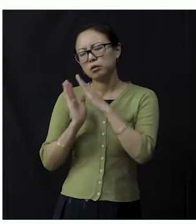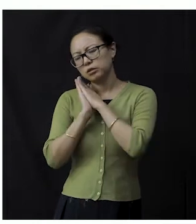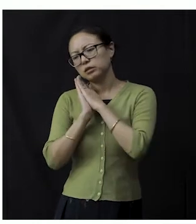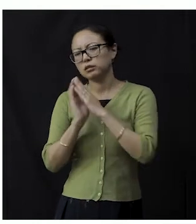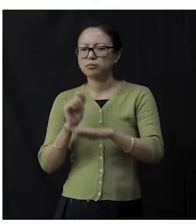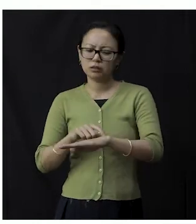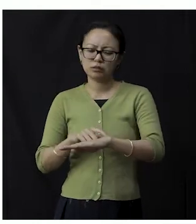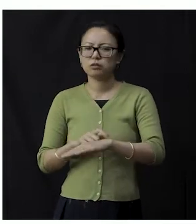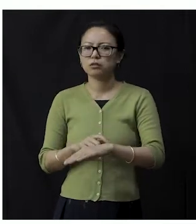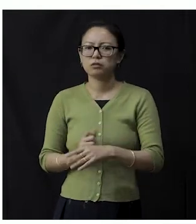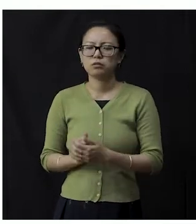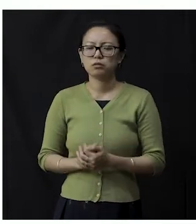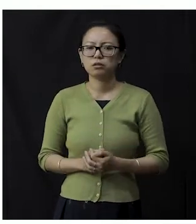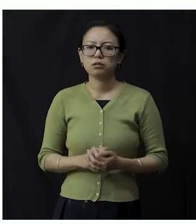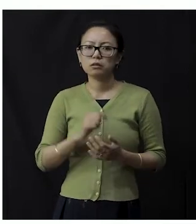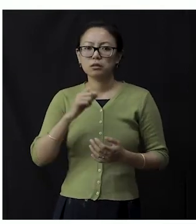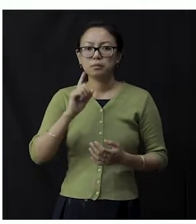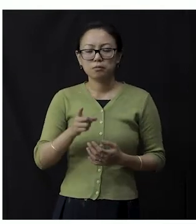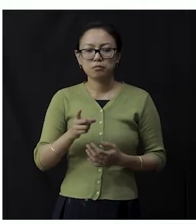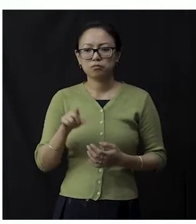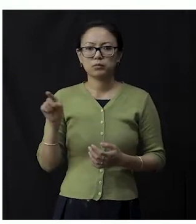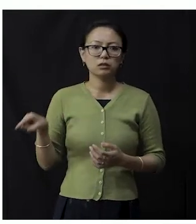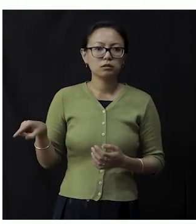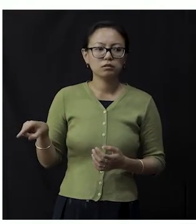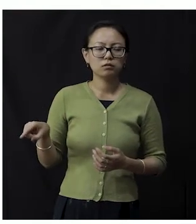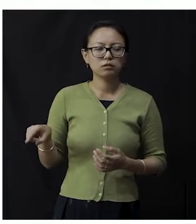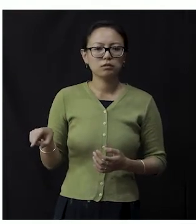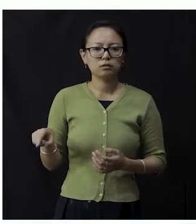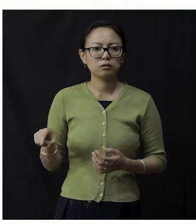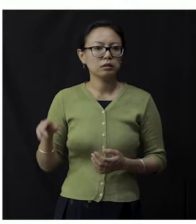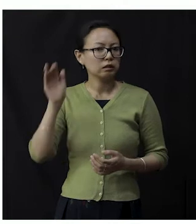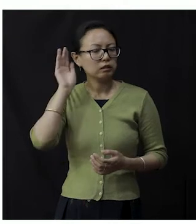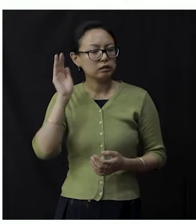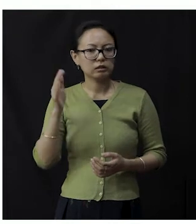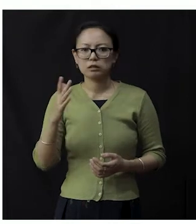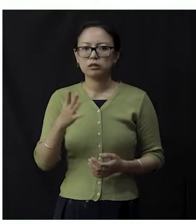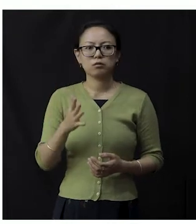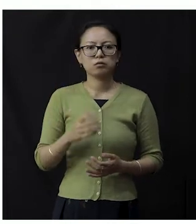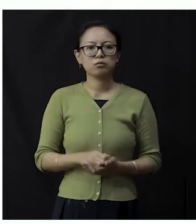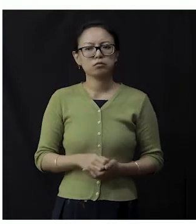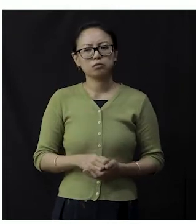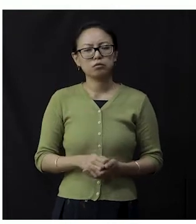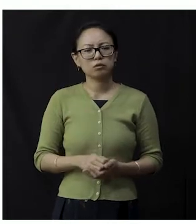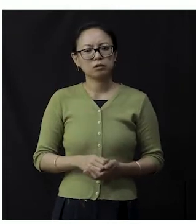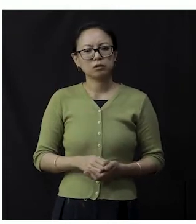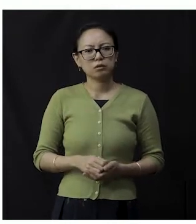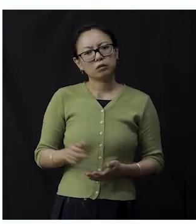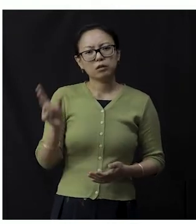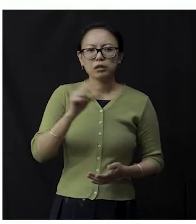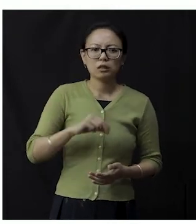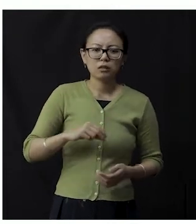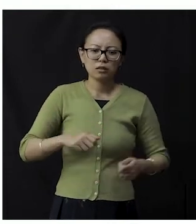good. But he would just beat the cans harder